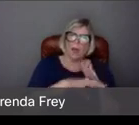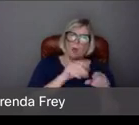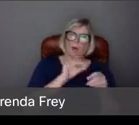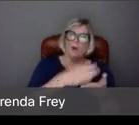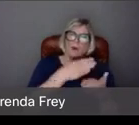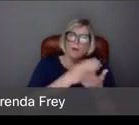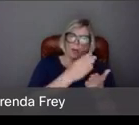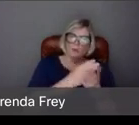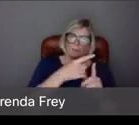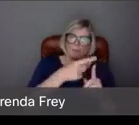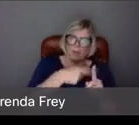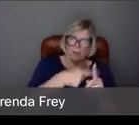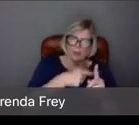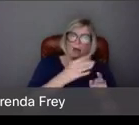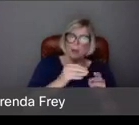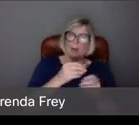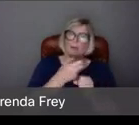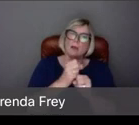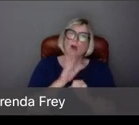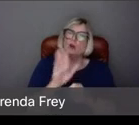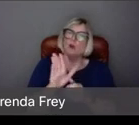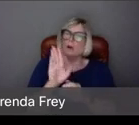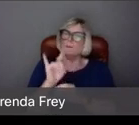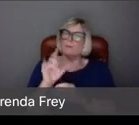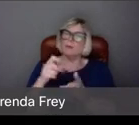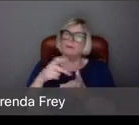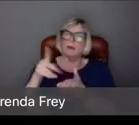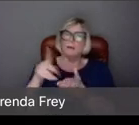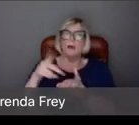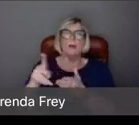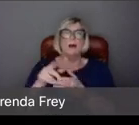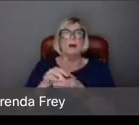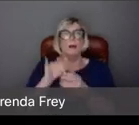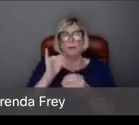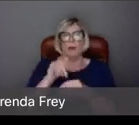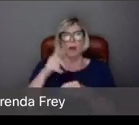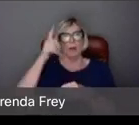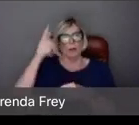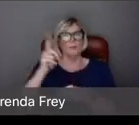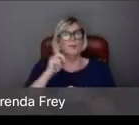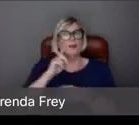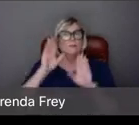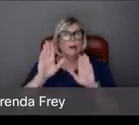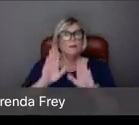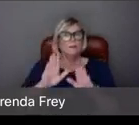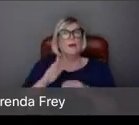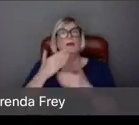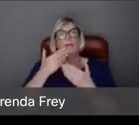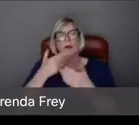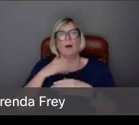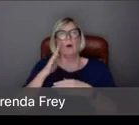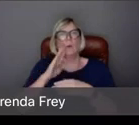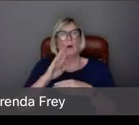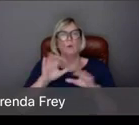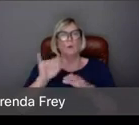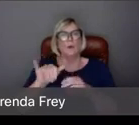have good credit. So those are the tips. That last one's fantastic. Thank you so much. I'll be instituting that with the kids